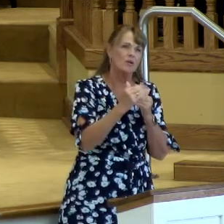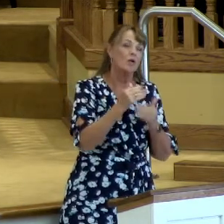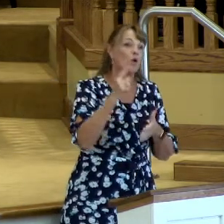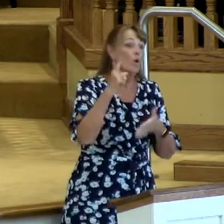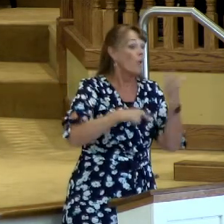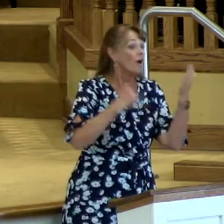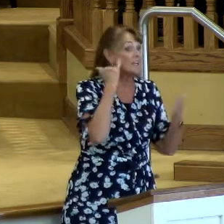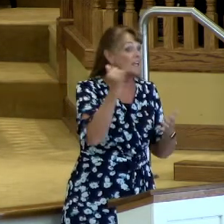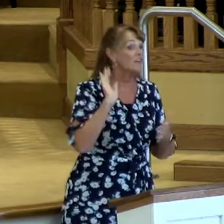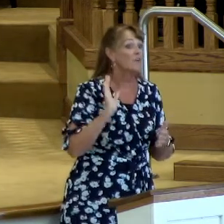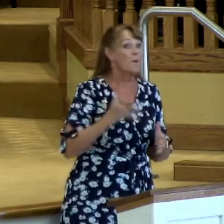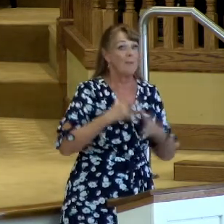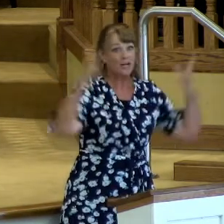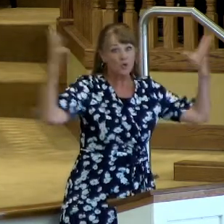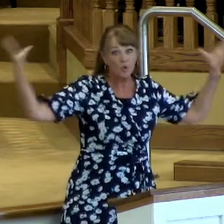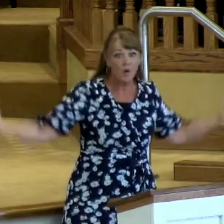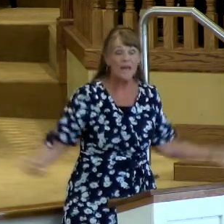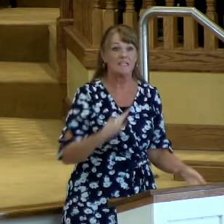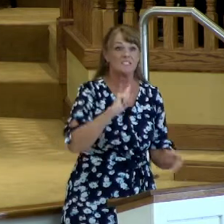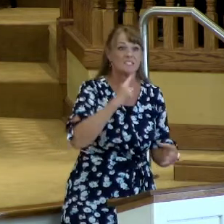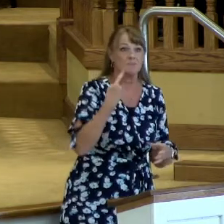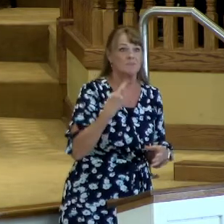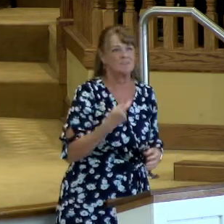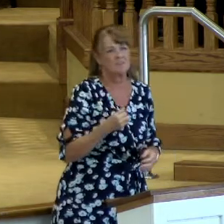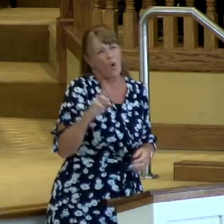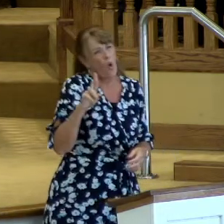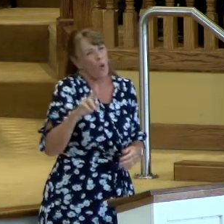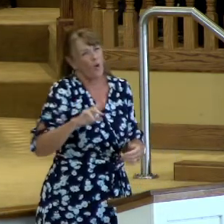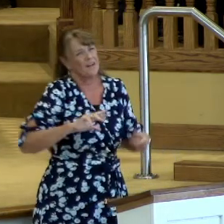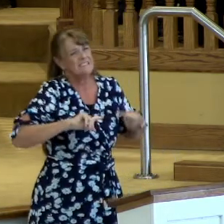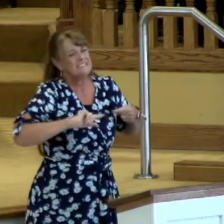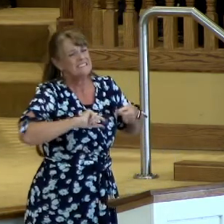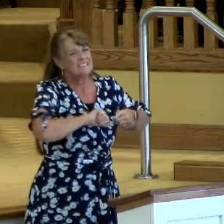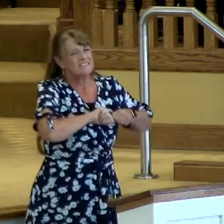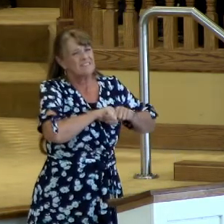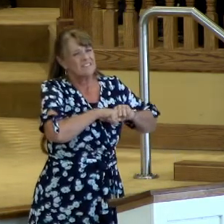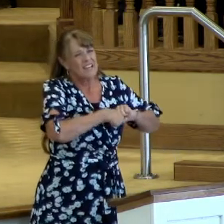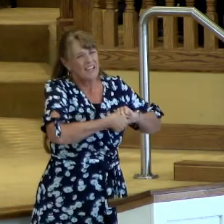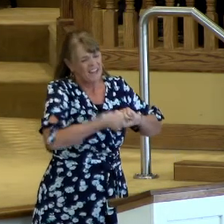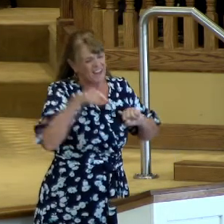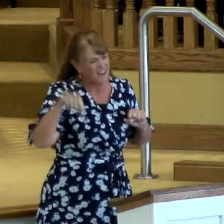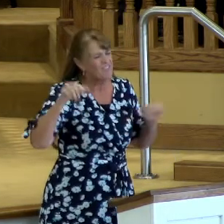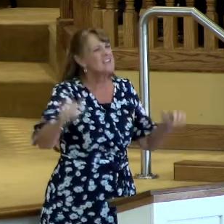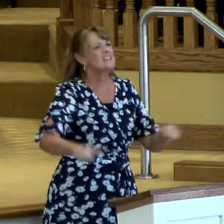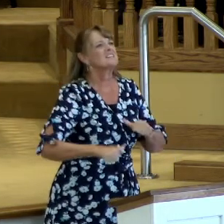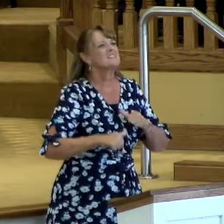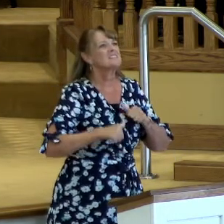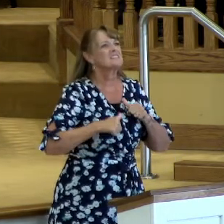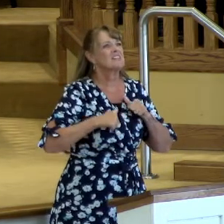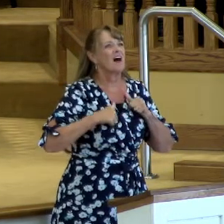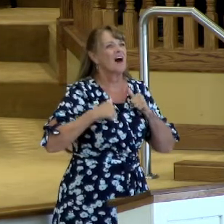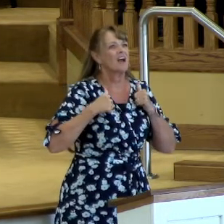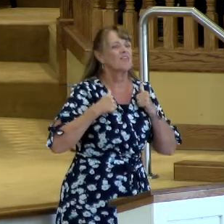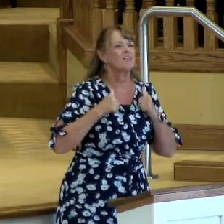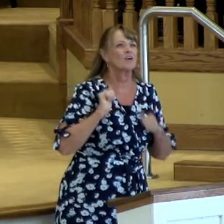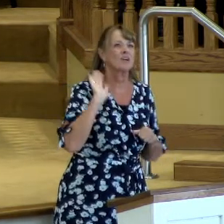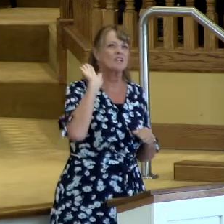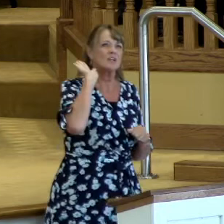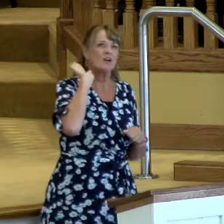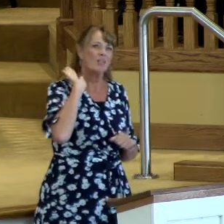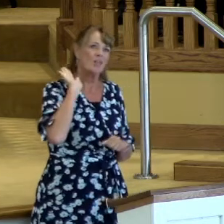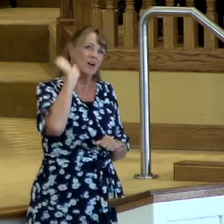greatest disappointments or the aching of this life is the revealing of